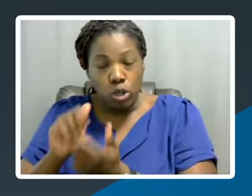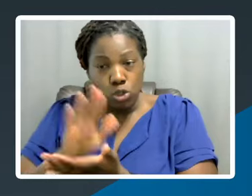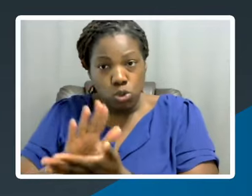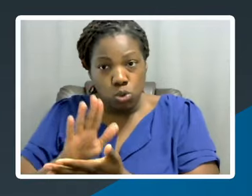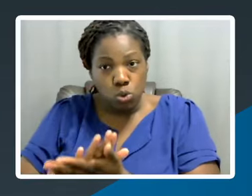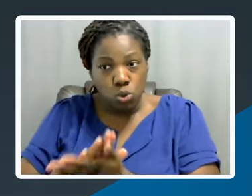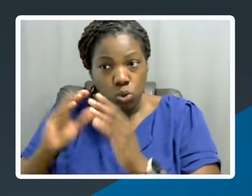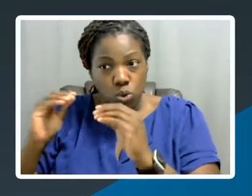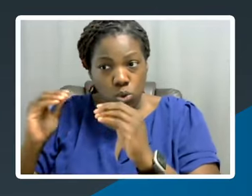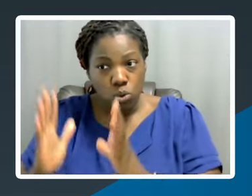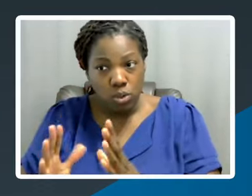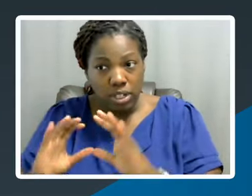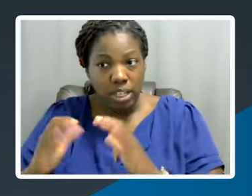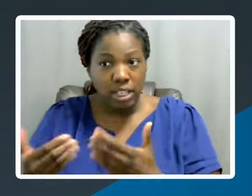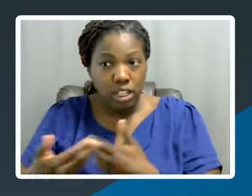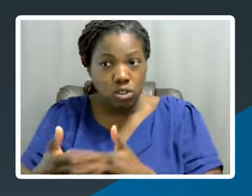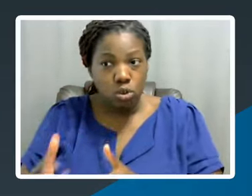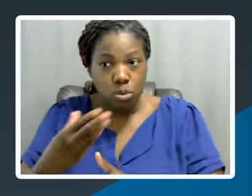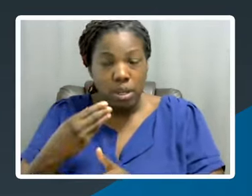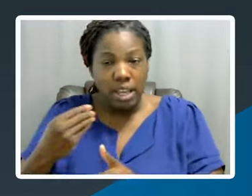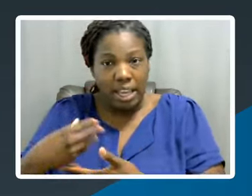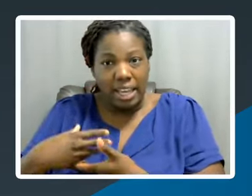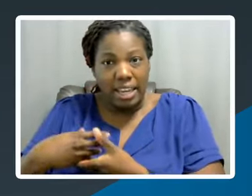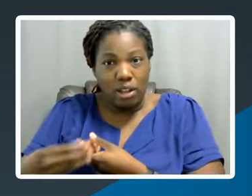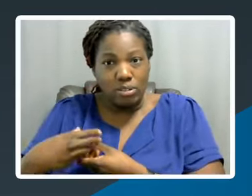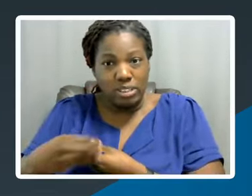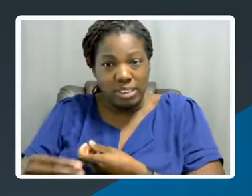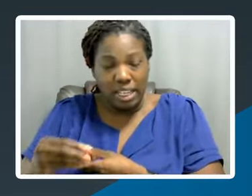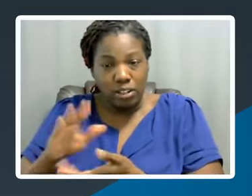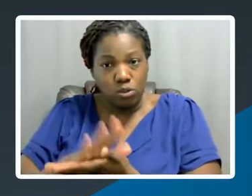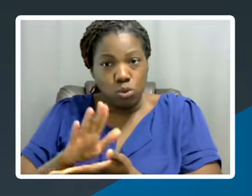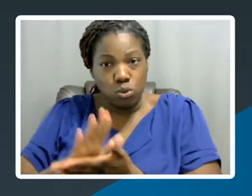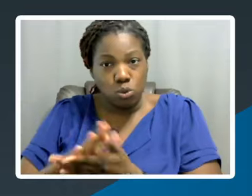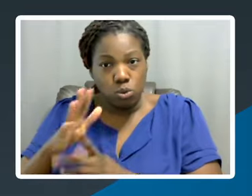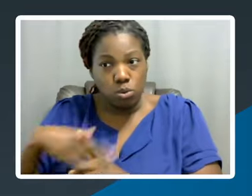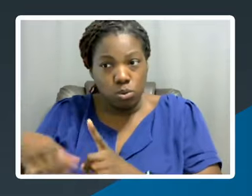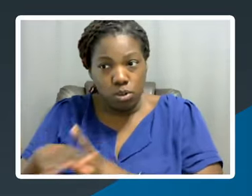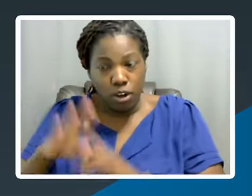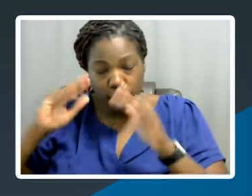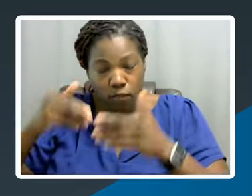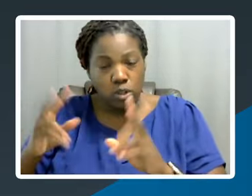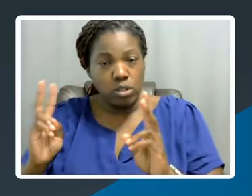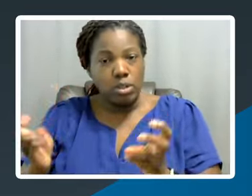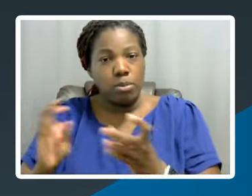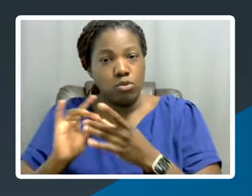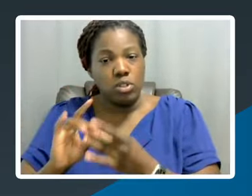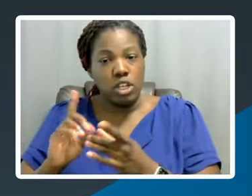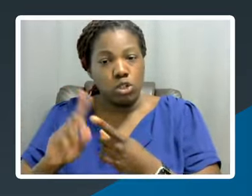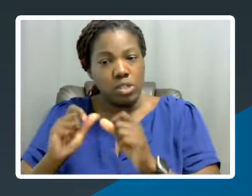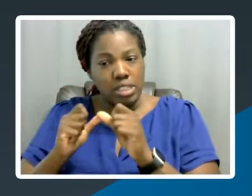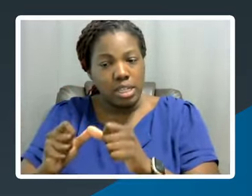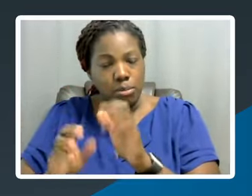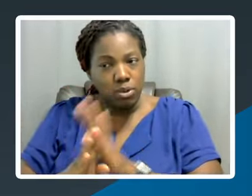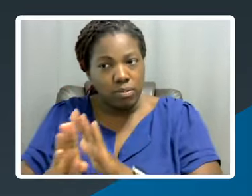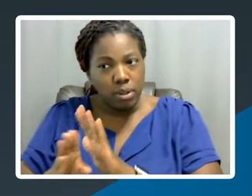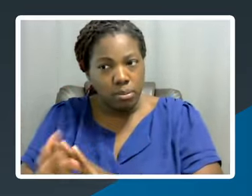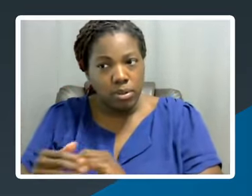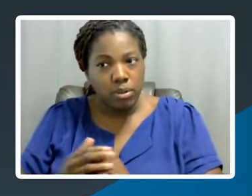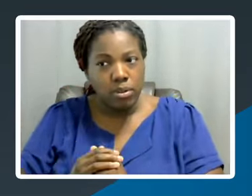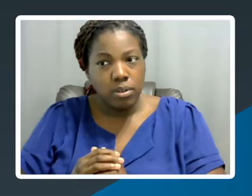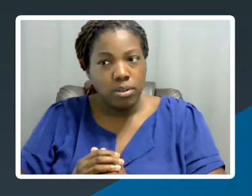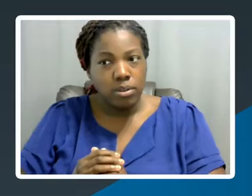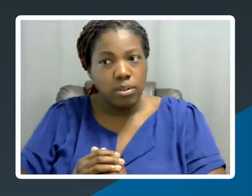the classroom and out of school spaces to focus on topics related to sustainable development. So I know what